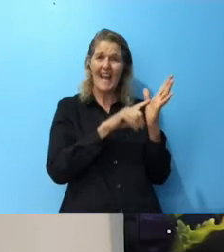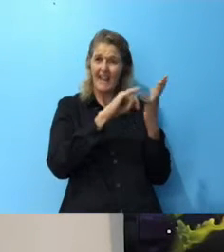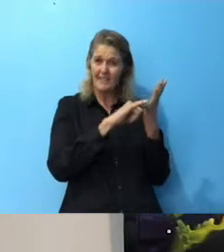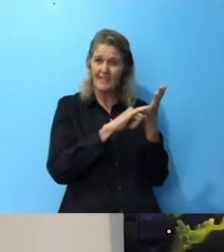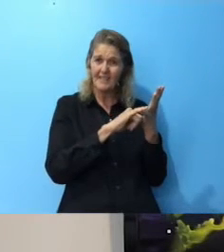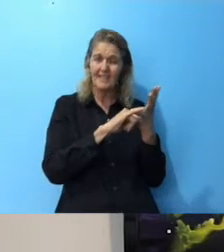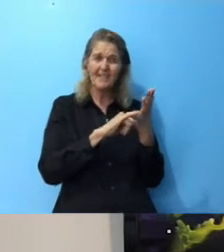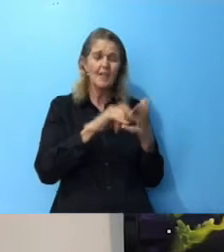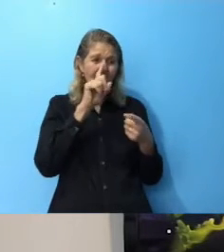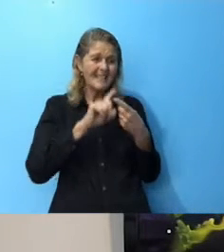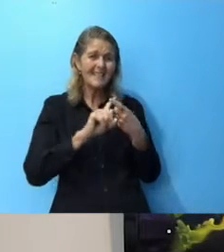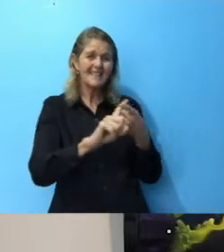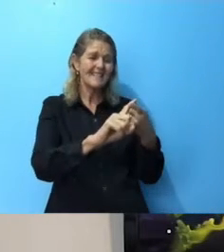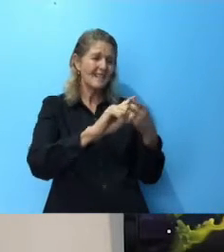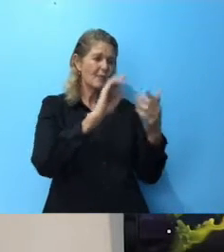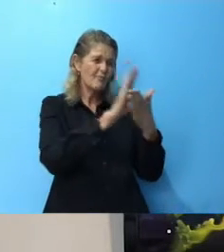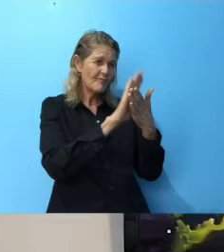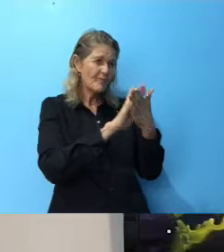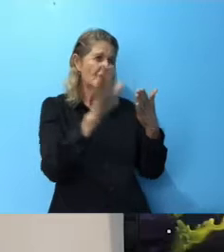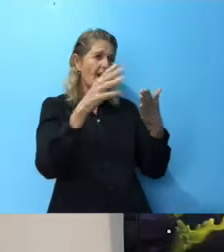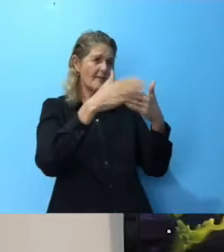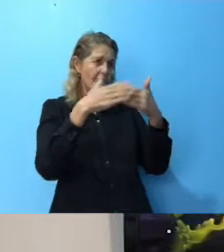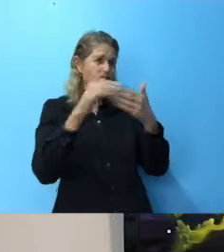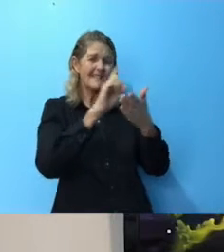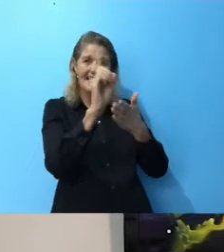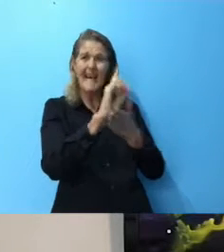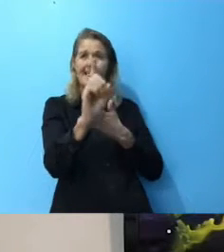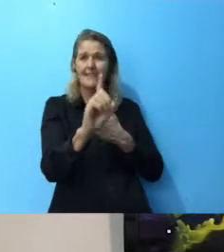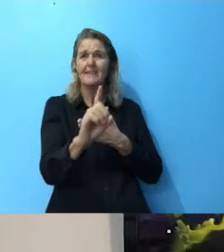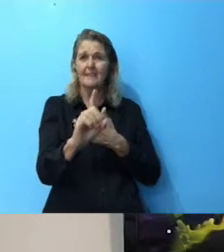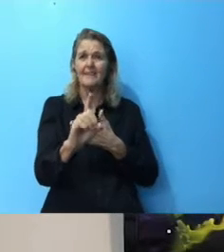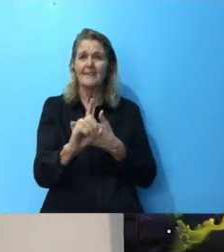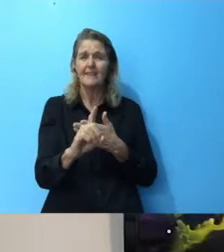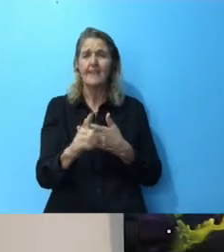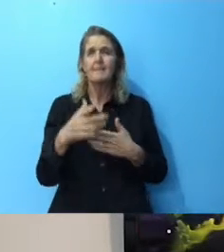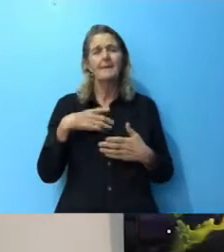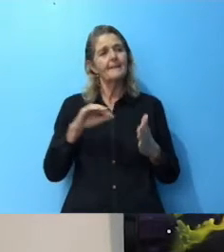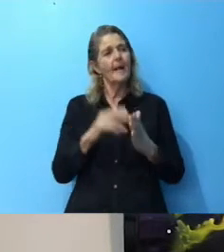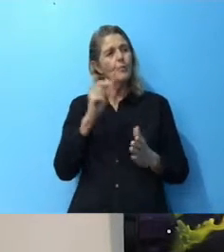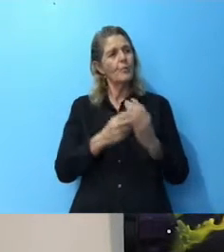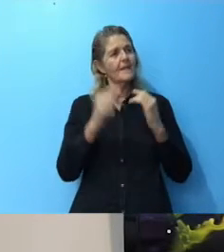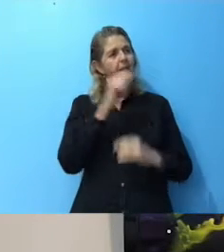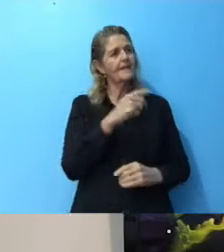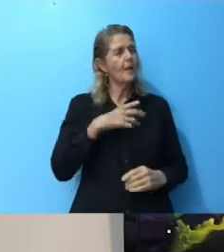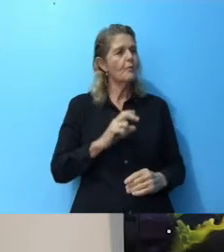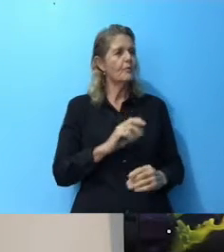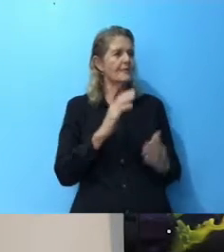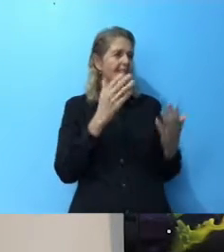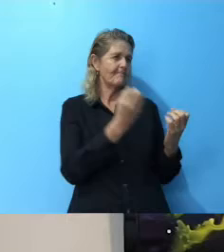after, but you can create these really, really lovely lines. So I want to accentuate this kind of darker, rainy area. Again, I'm going to